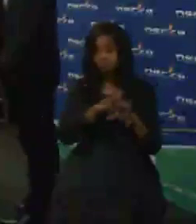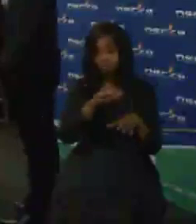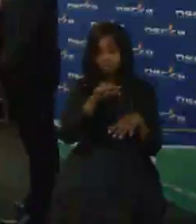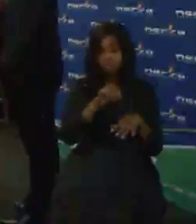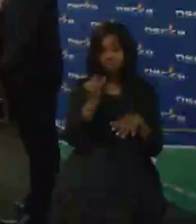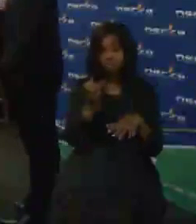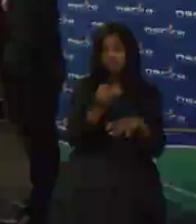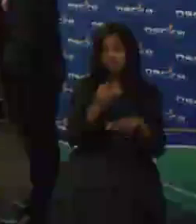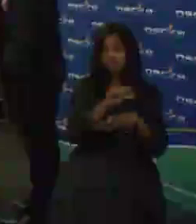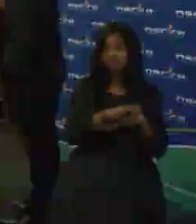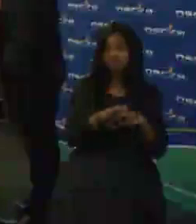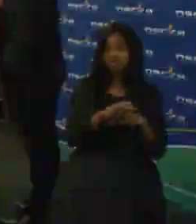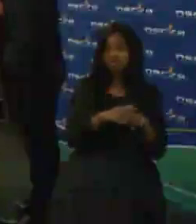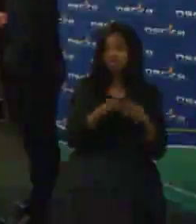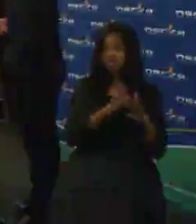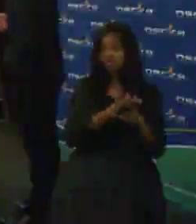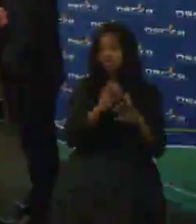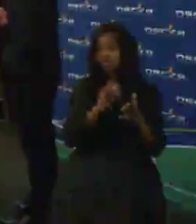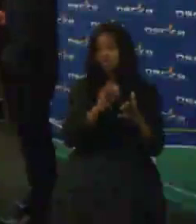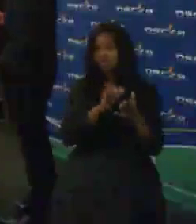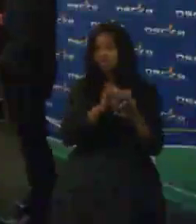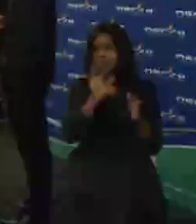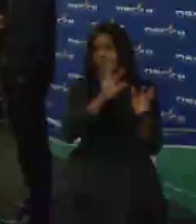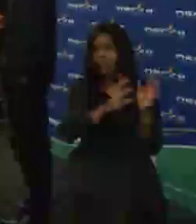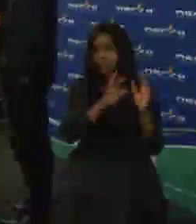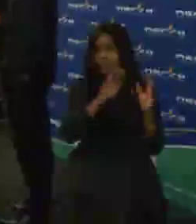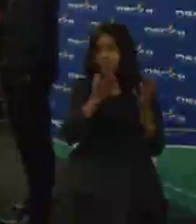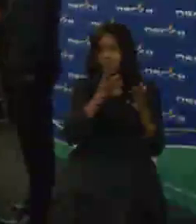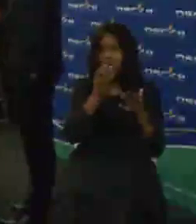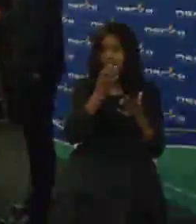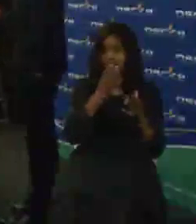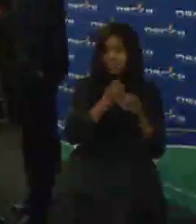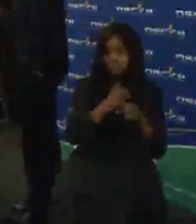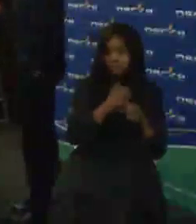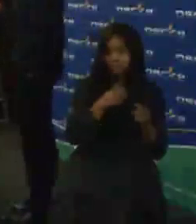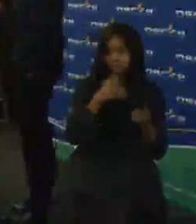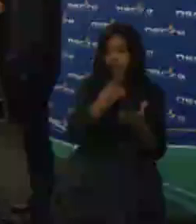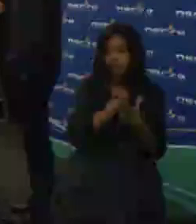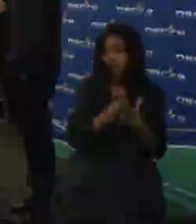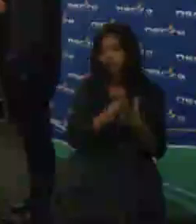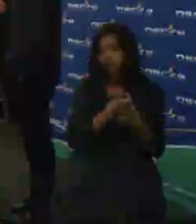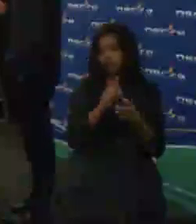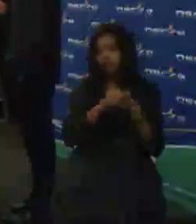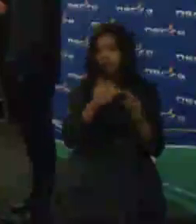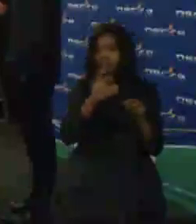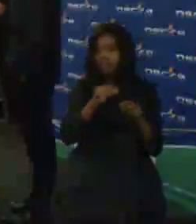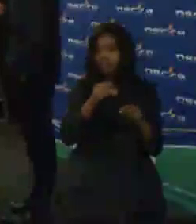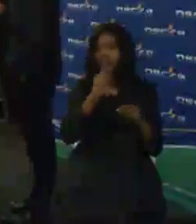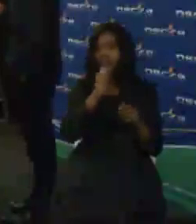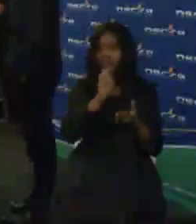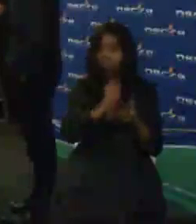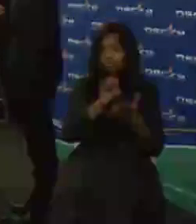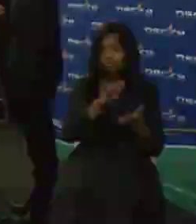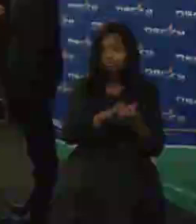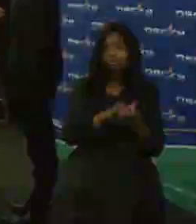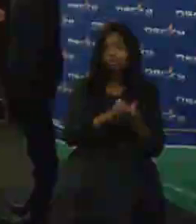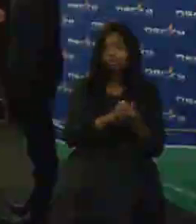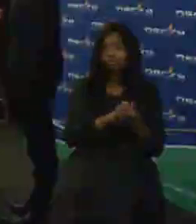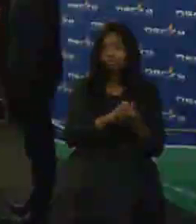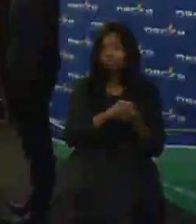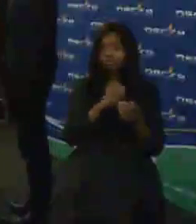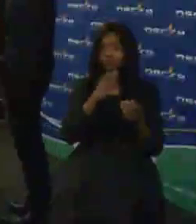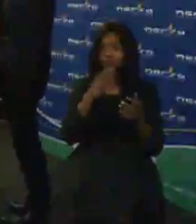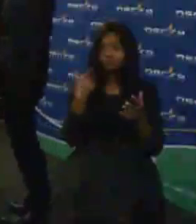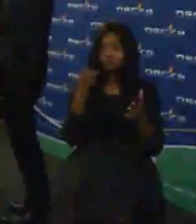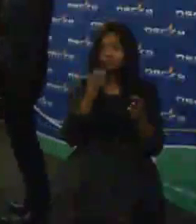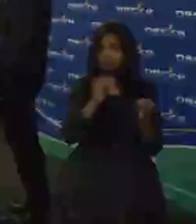area, and so that's the background on which I make my comments. But certainly it is true that a